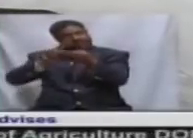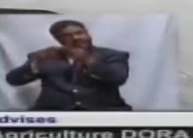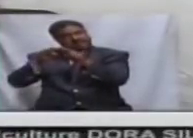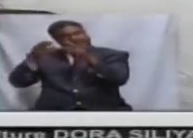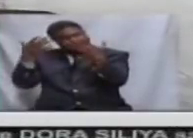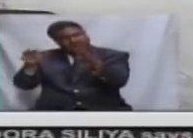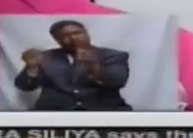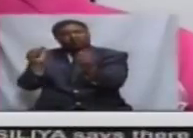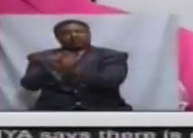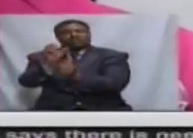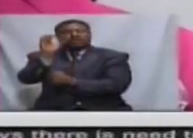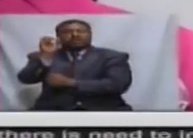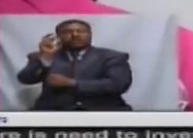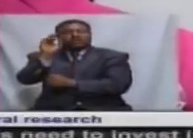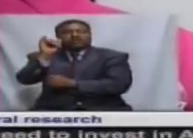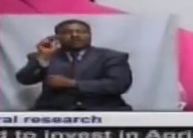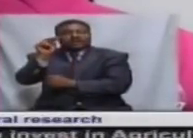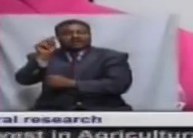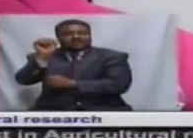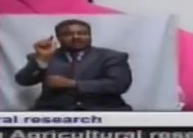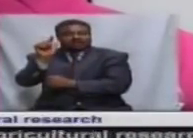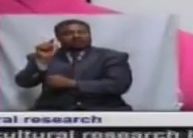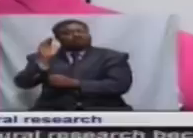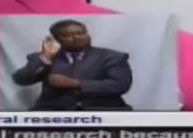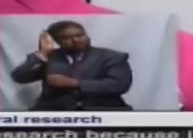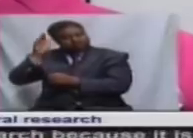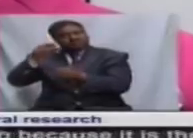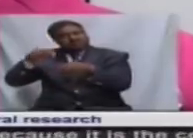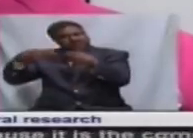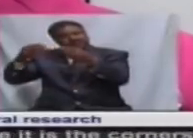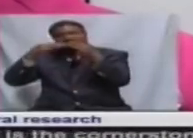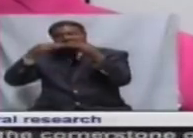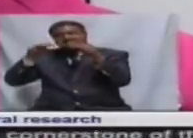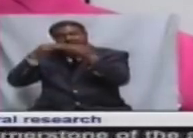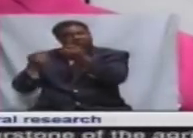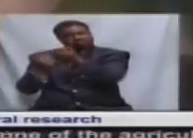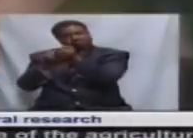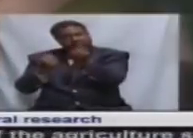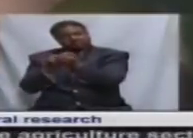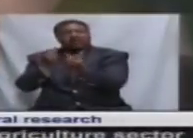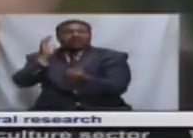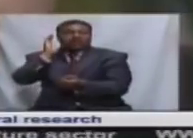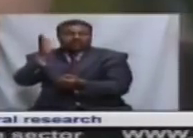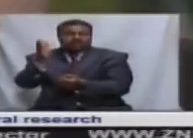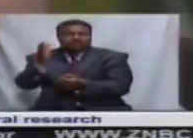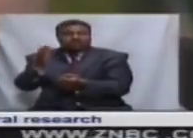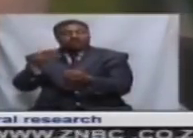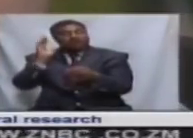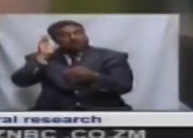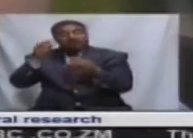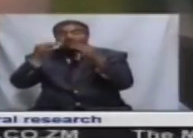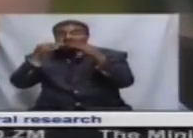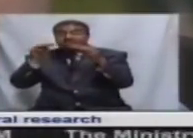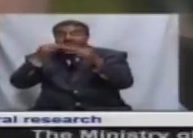up to partners. It will create synergies for them. It